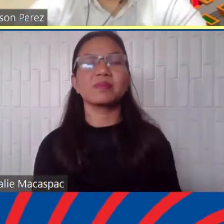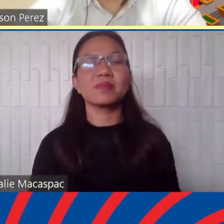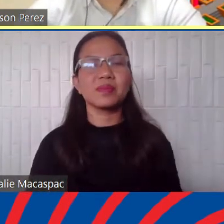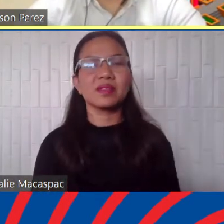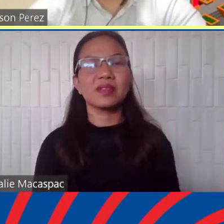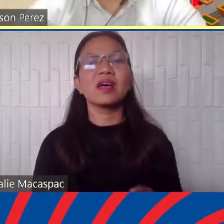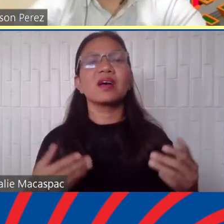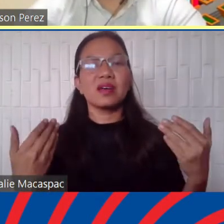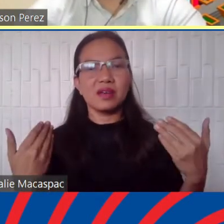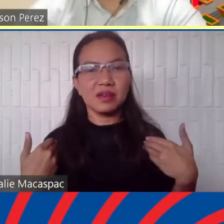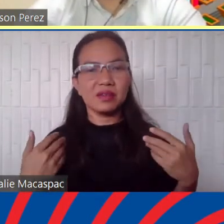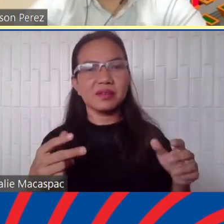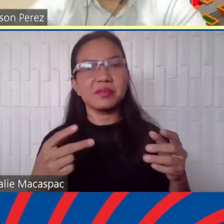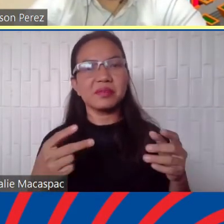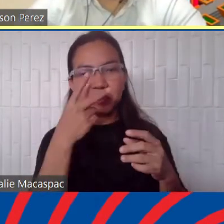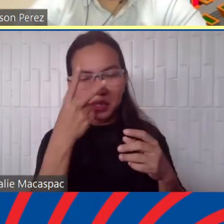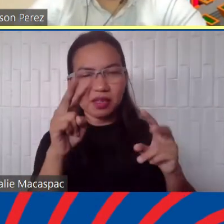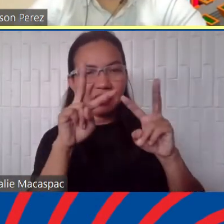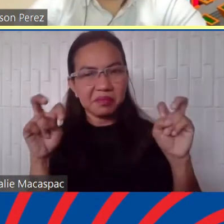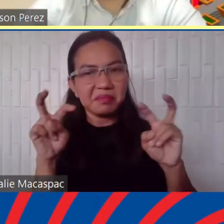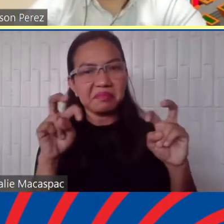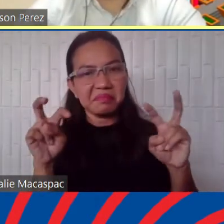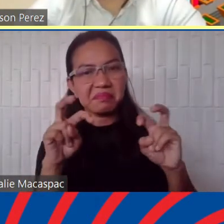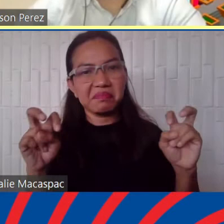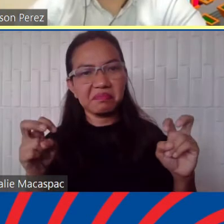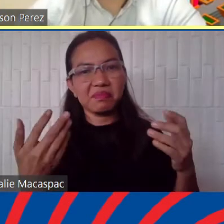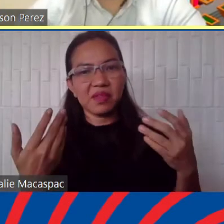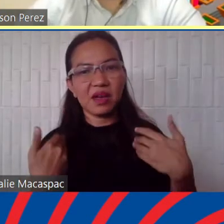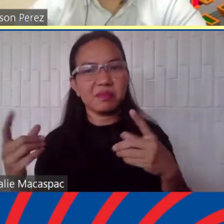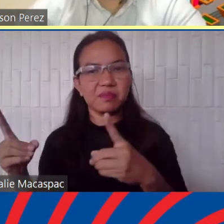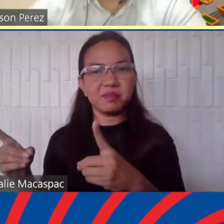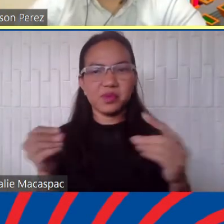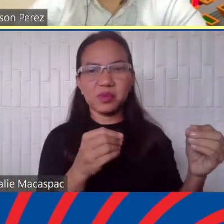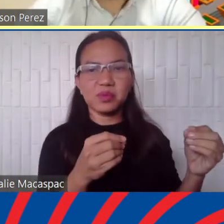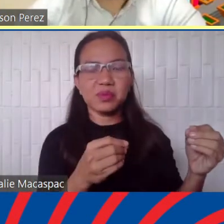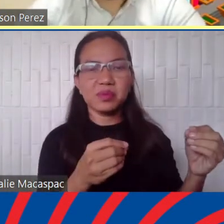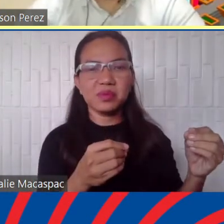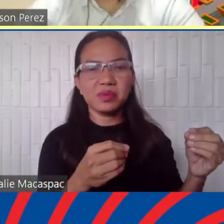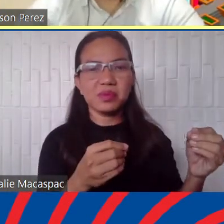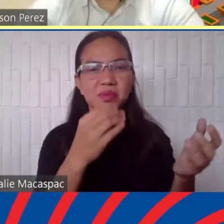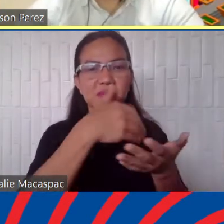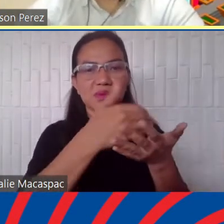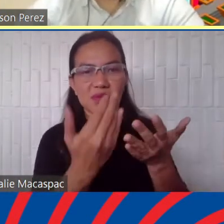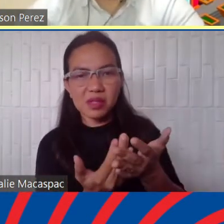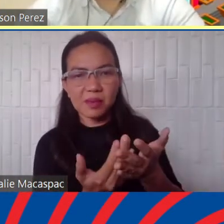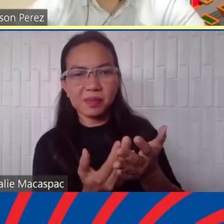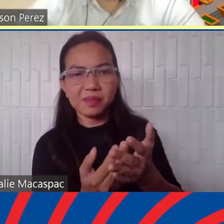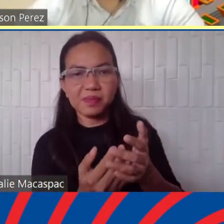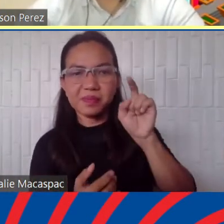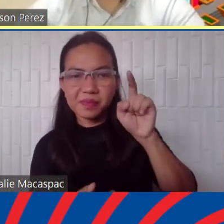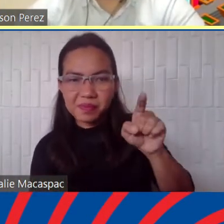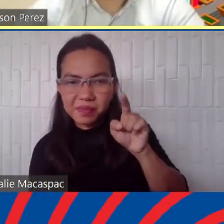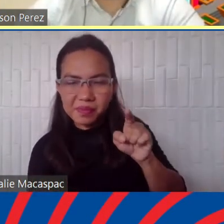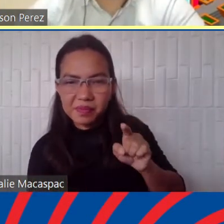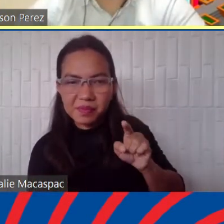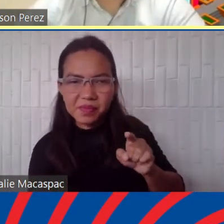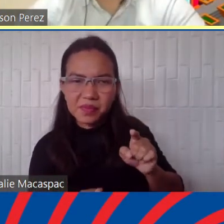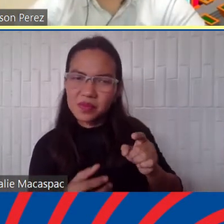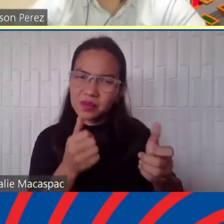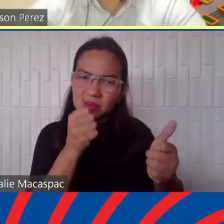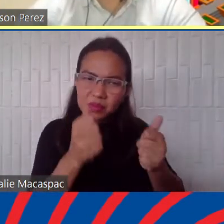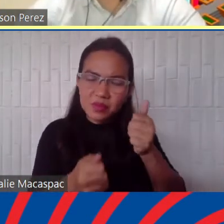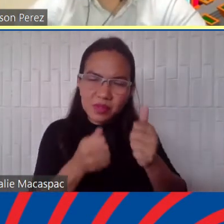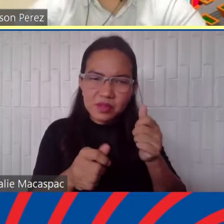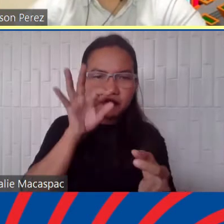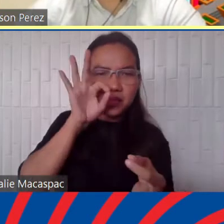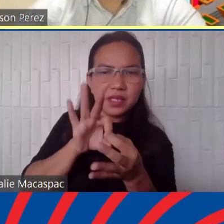filtered. Then you can further do some filtering to refine your